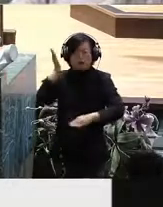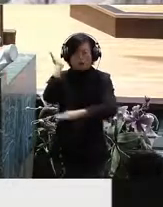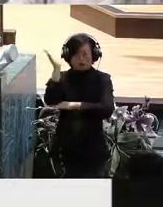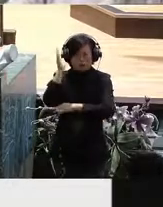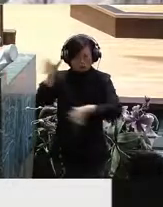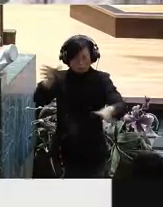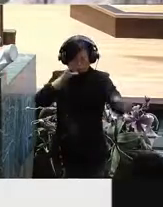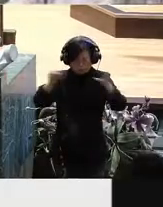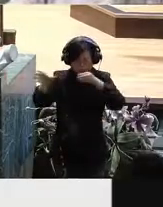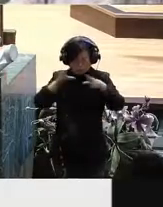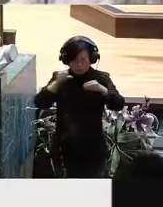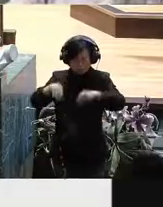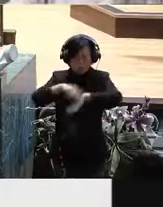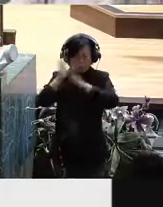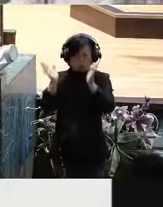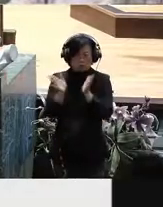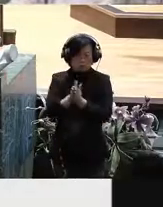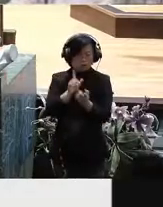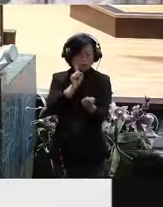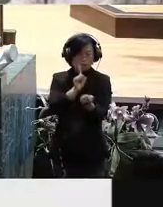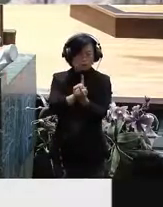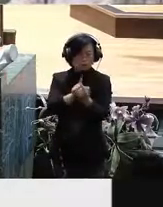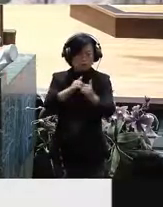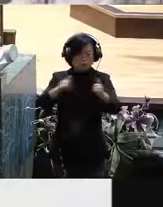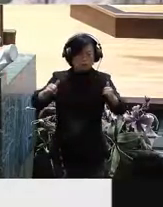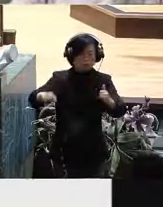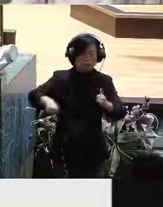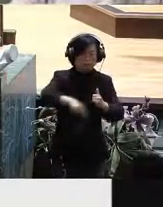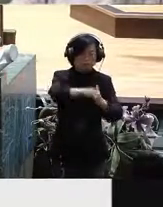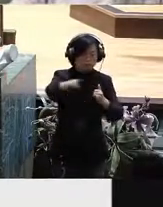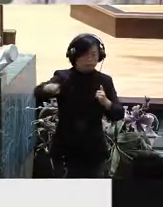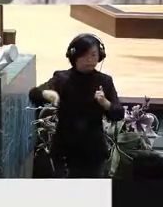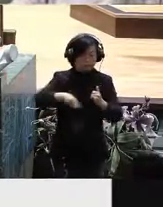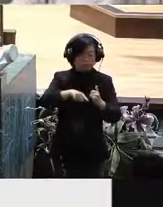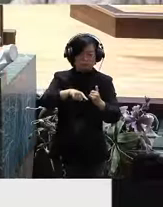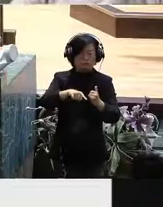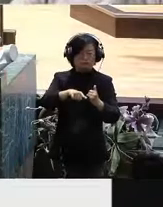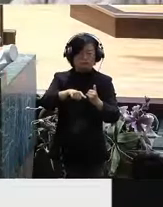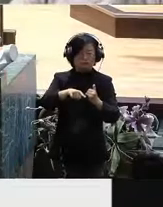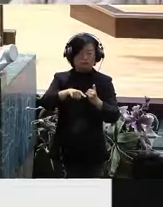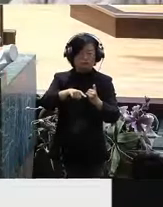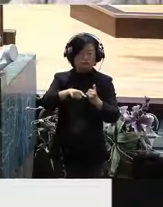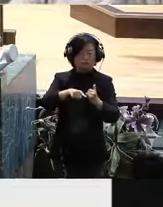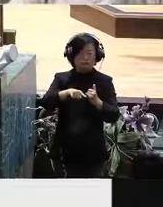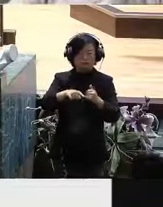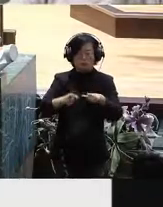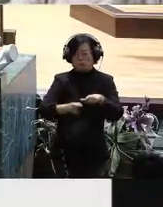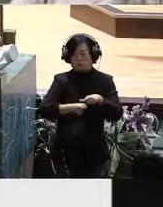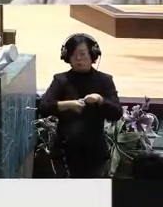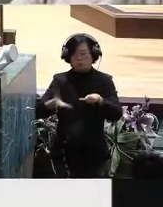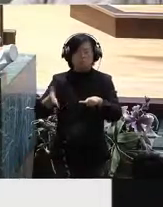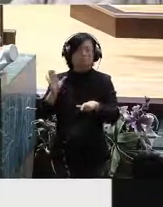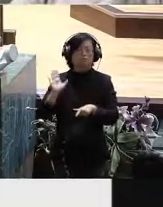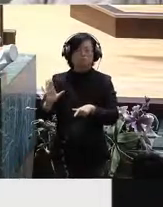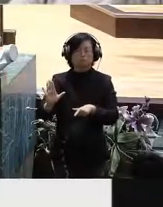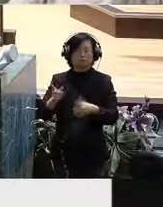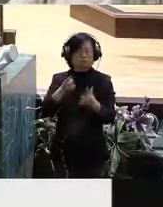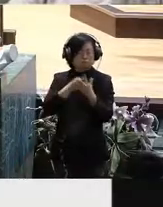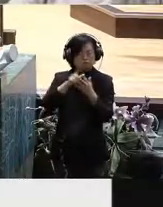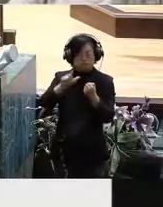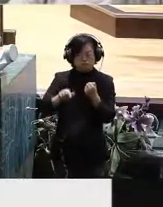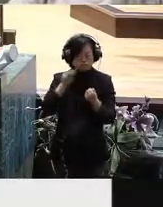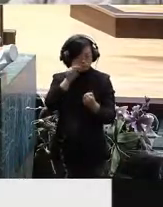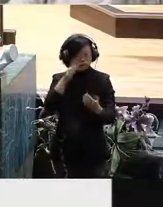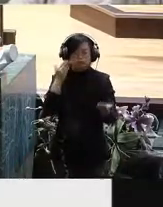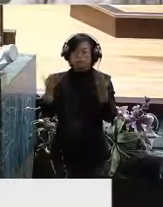worldwide now. We at Growth for Pakistan have also been working at different tiers of the government, and we've also engaged